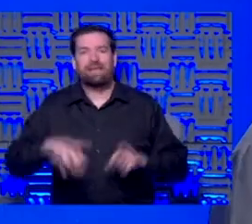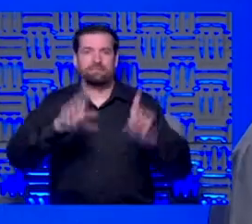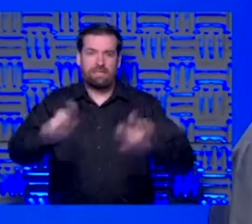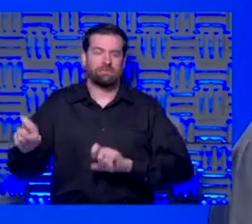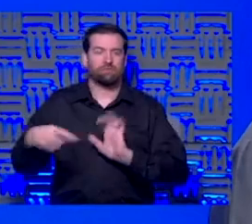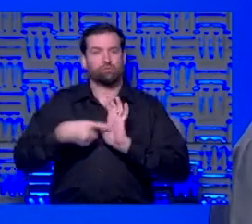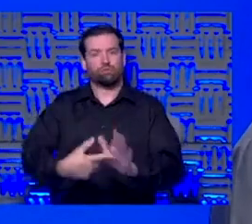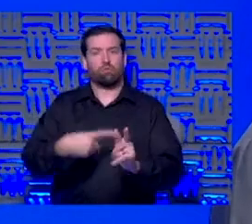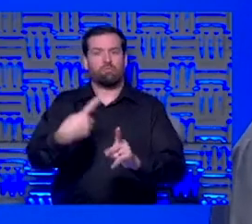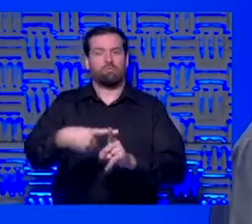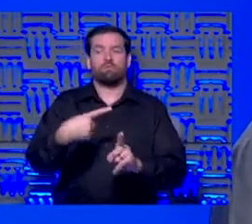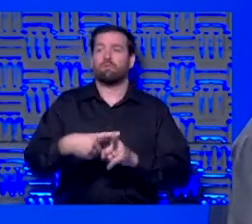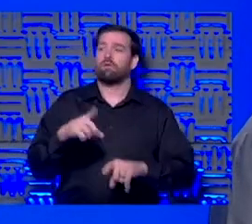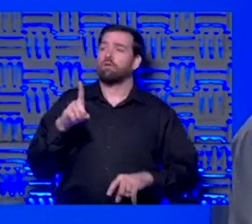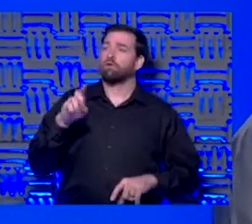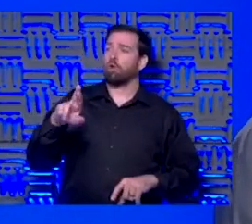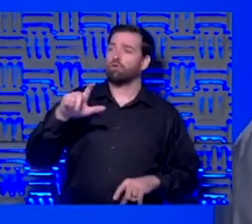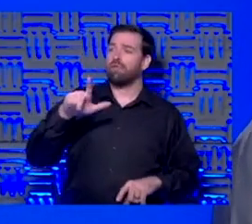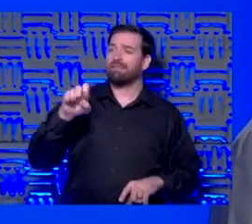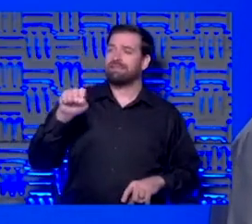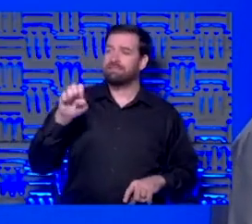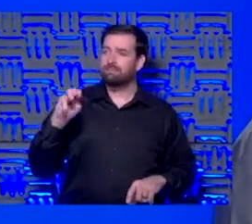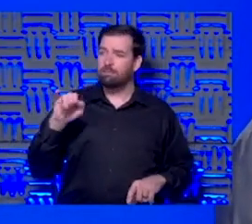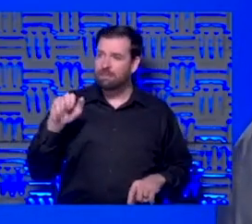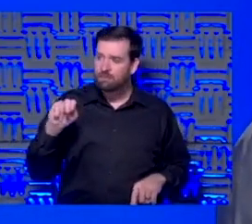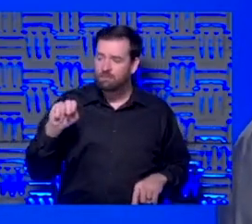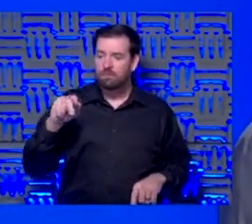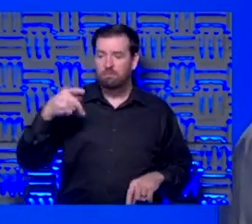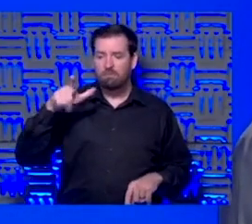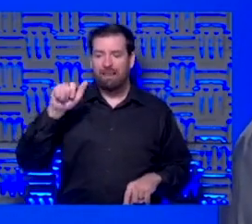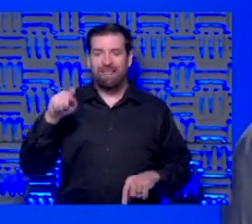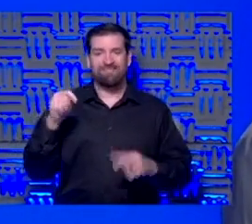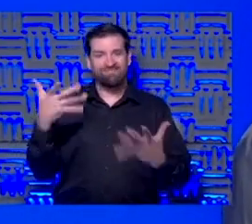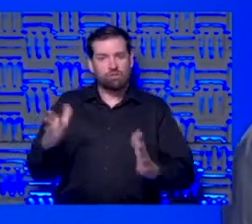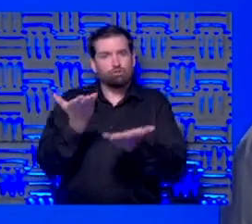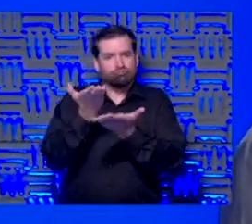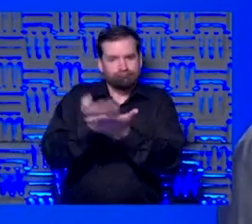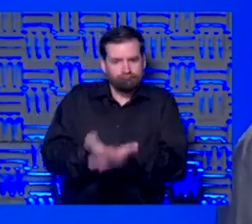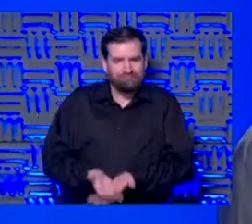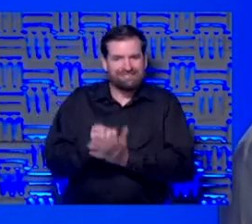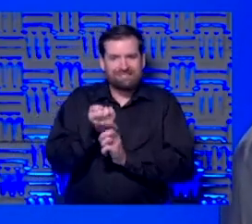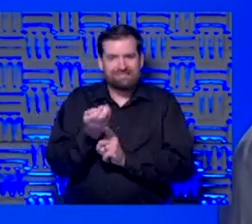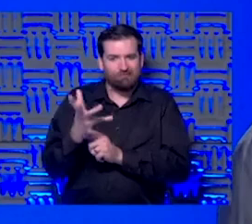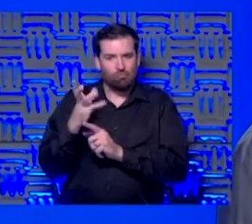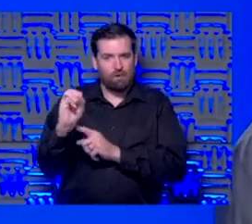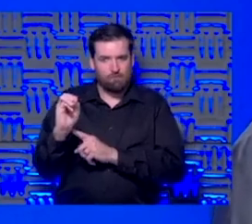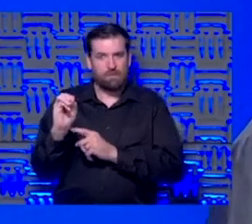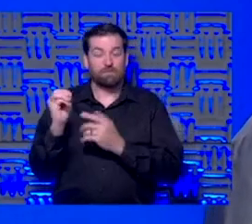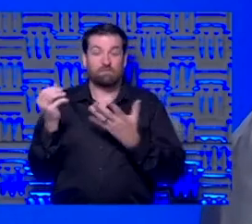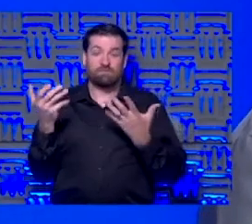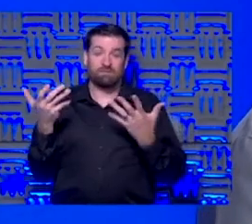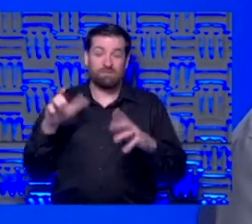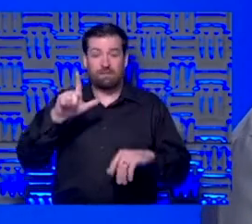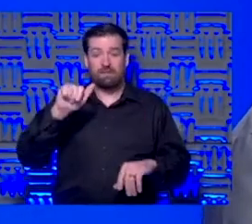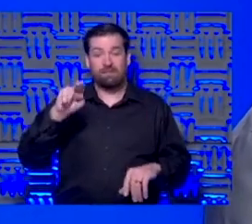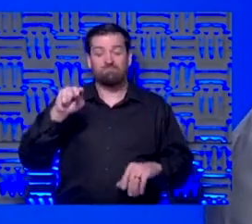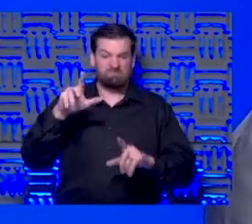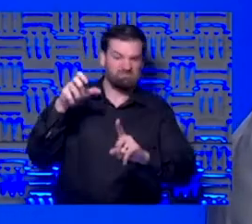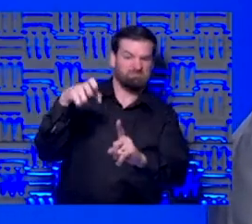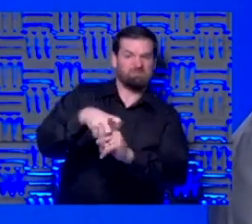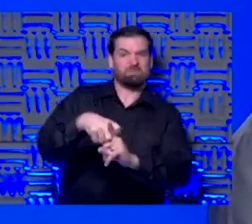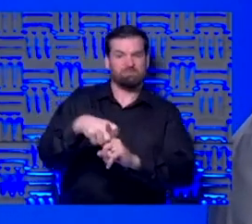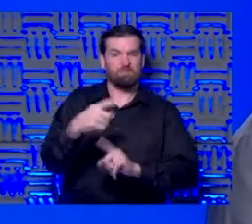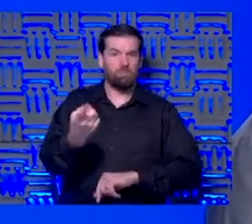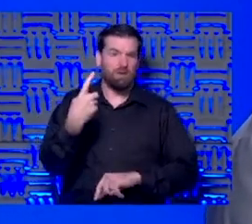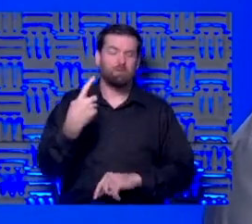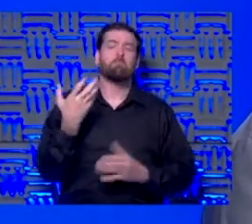We've had Dr. Plapp and Dr. Leisman here at the health system who validated and vetted several different companies, and we did land on one. And I think now there are